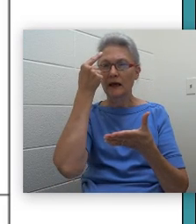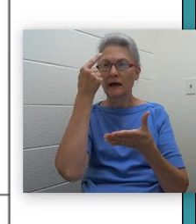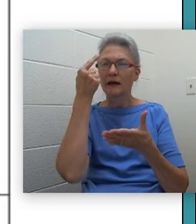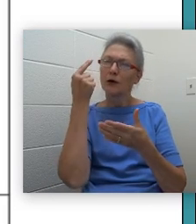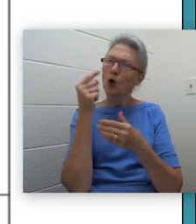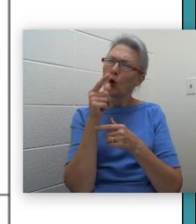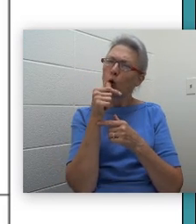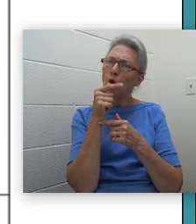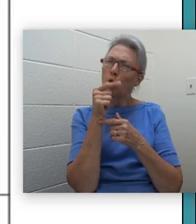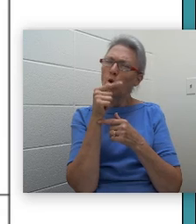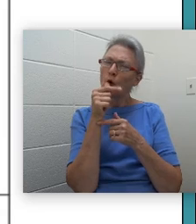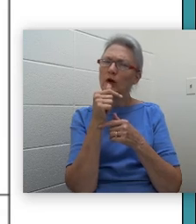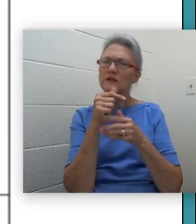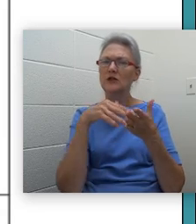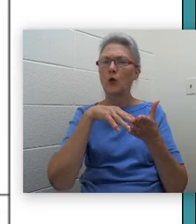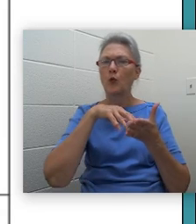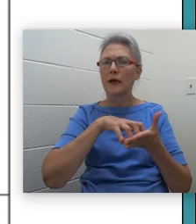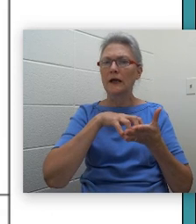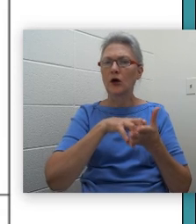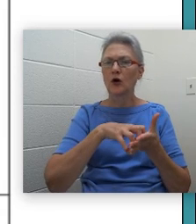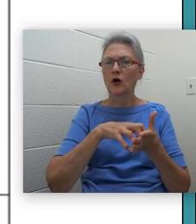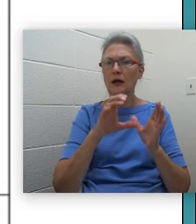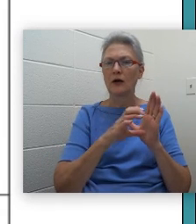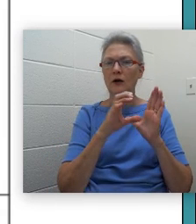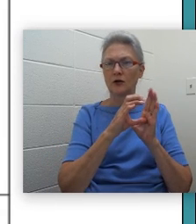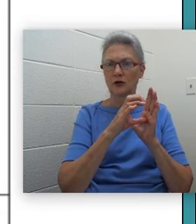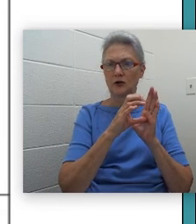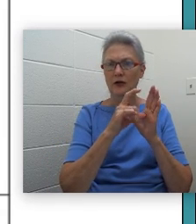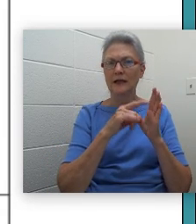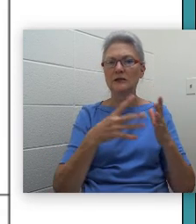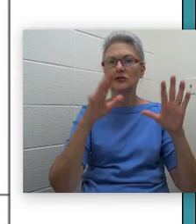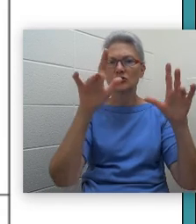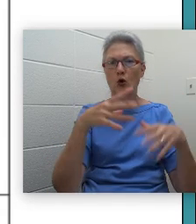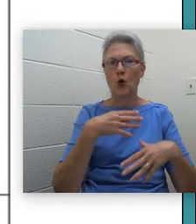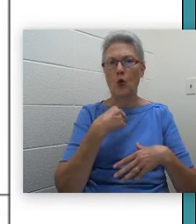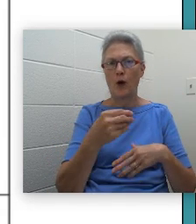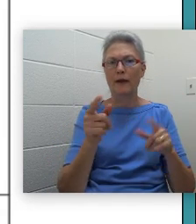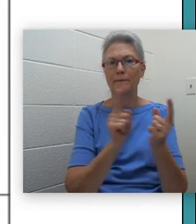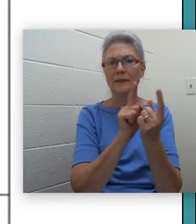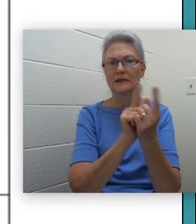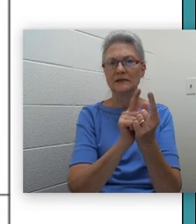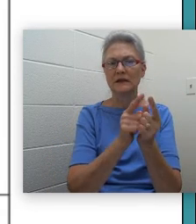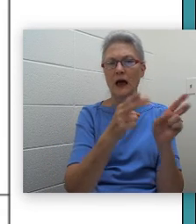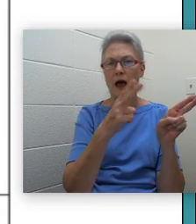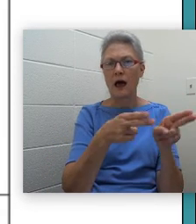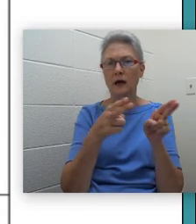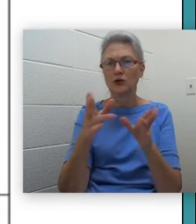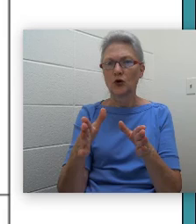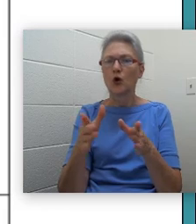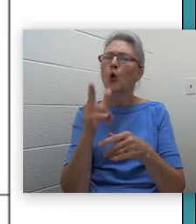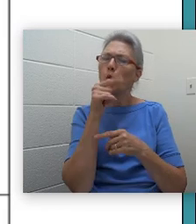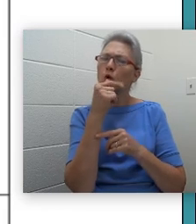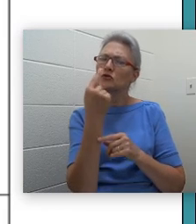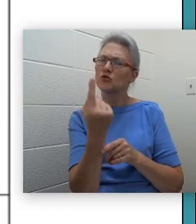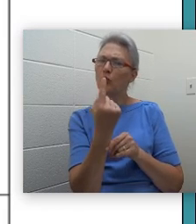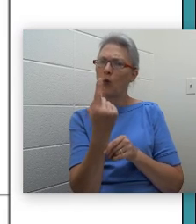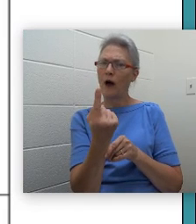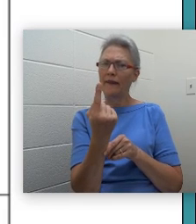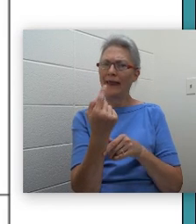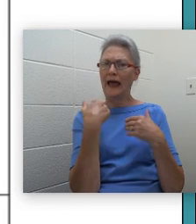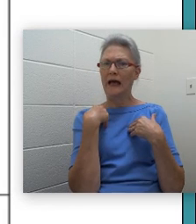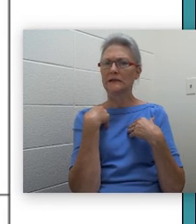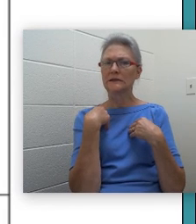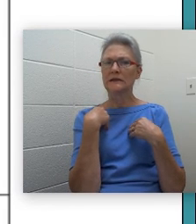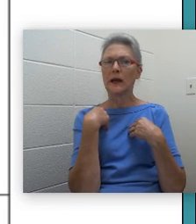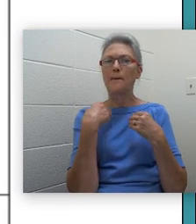who is the weaker character in Snow White Meets the Huntsman. Again, who would be the one that is the